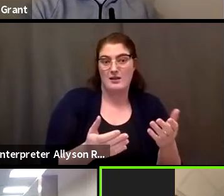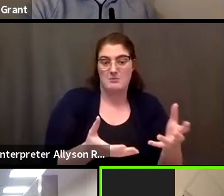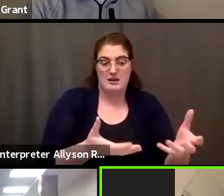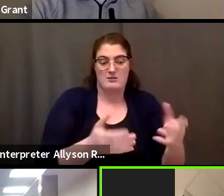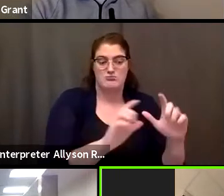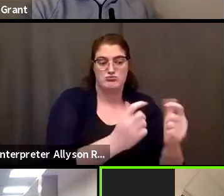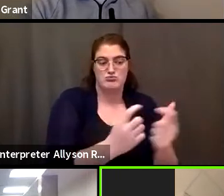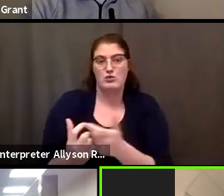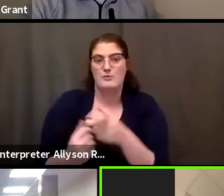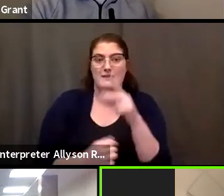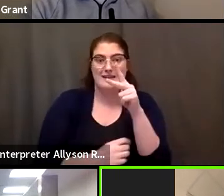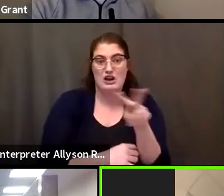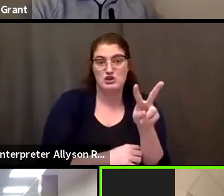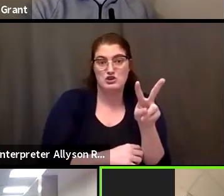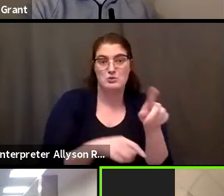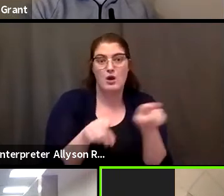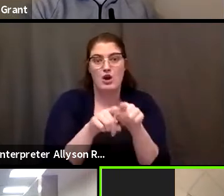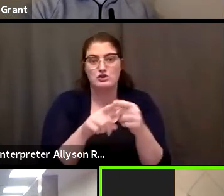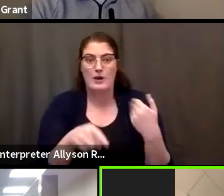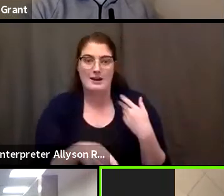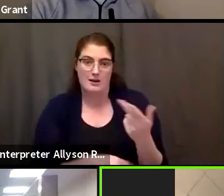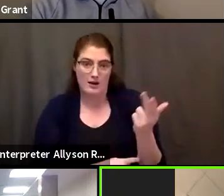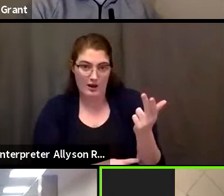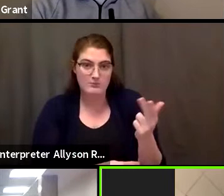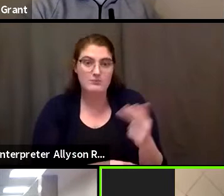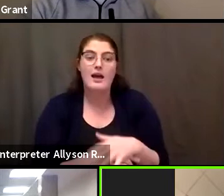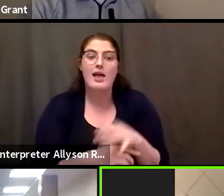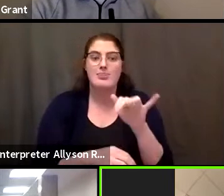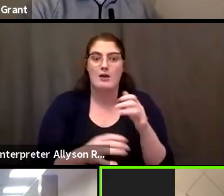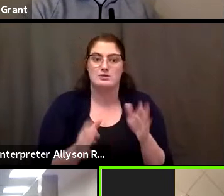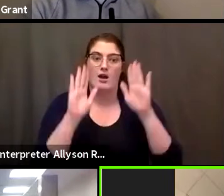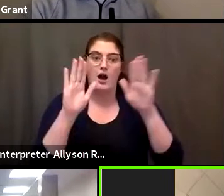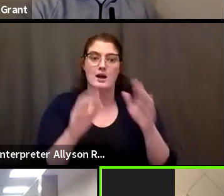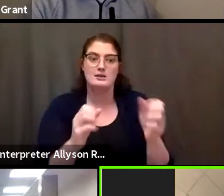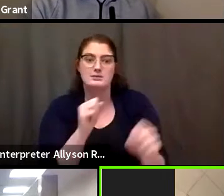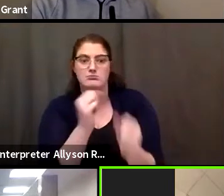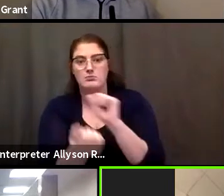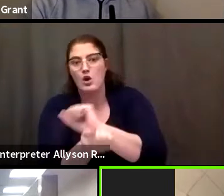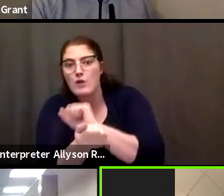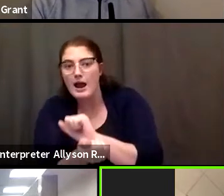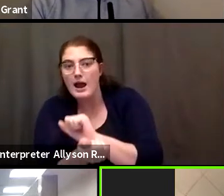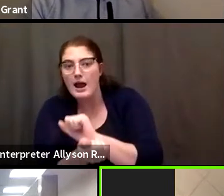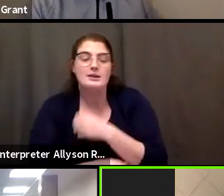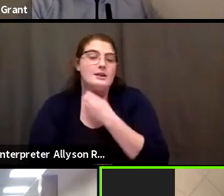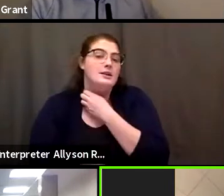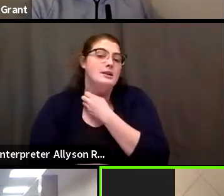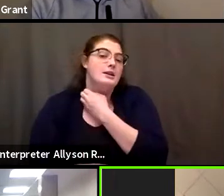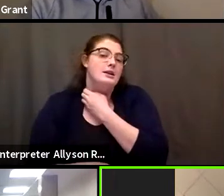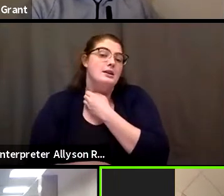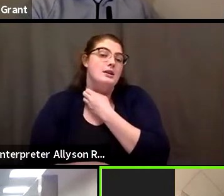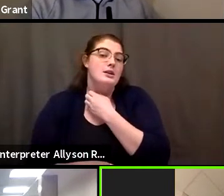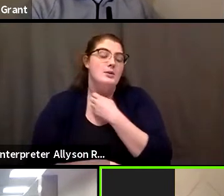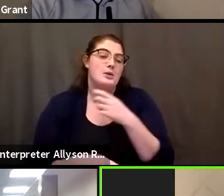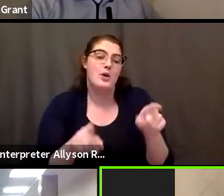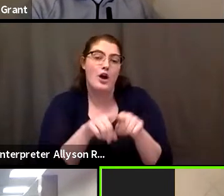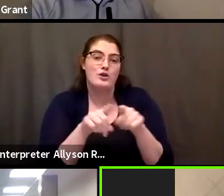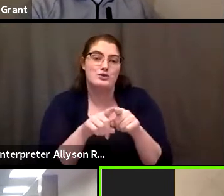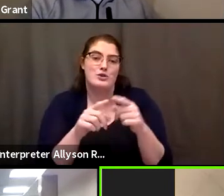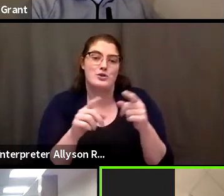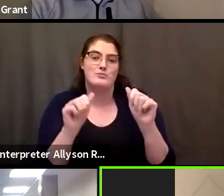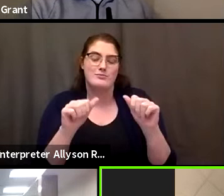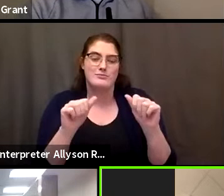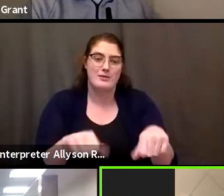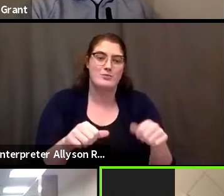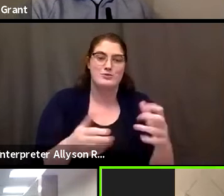that was that was a great and significant arrest, because we were able to get K2 off the street and also